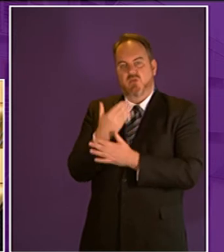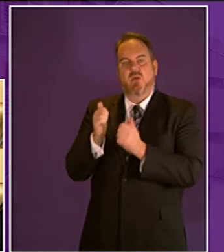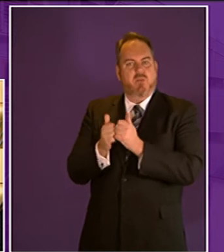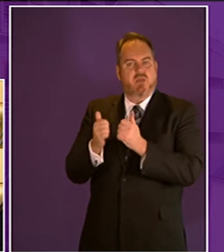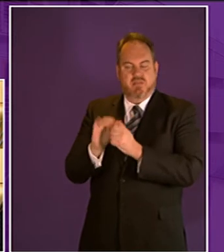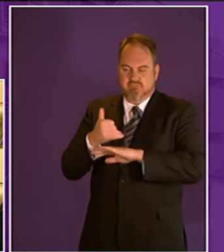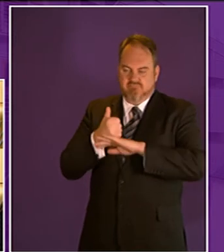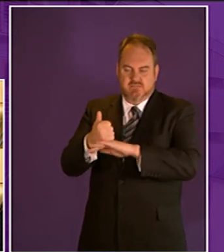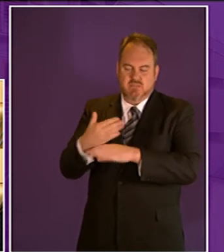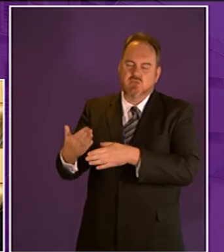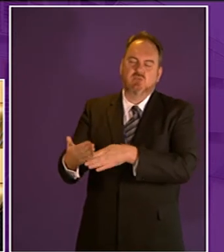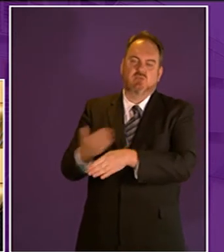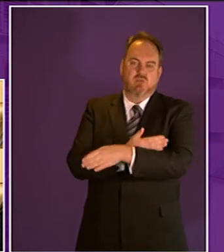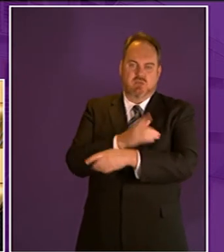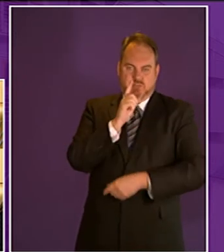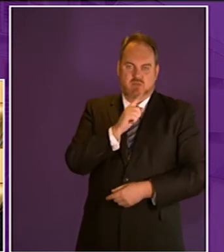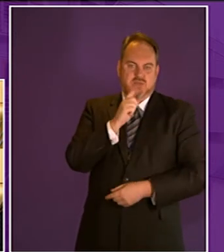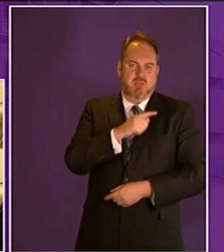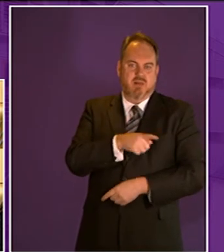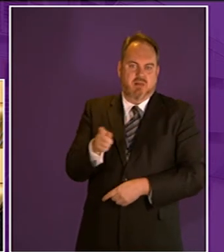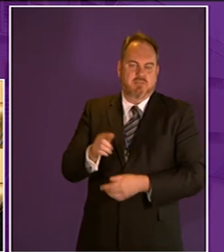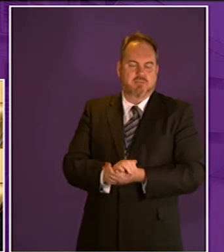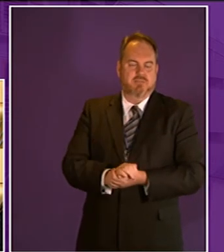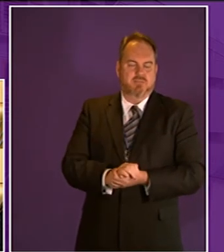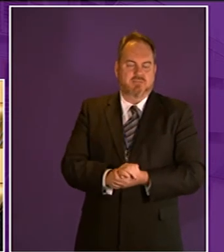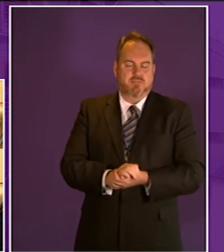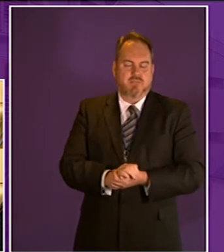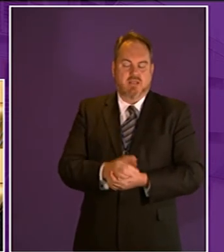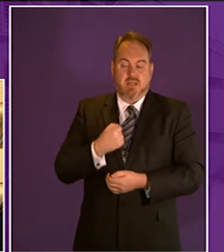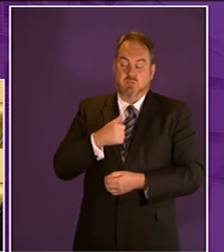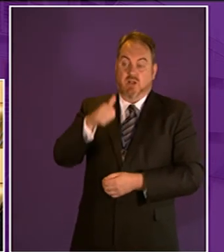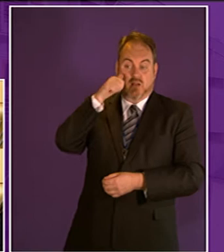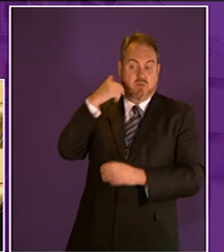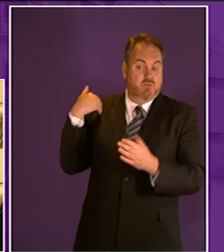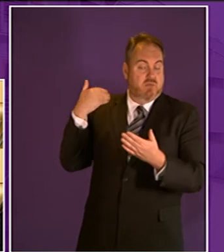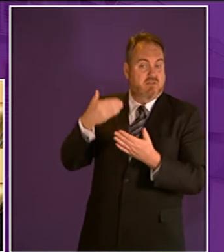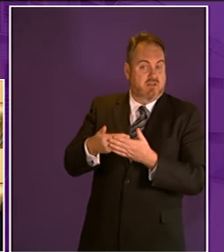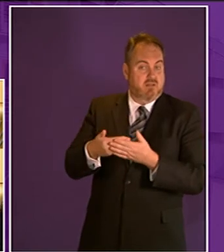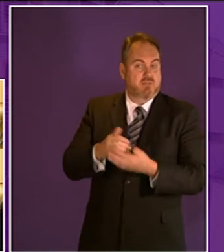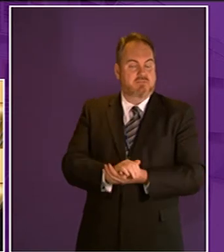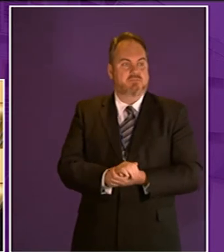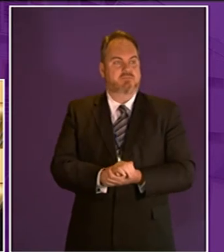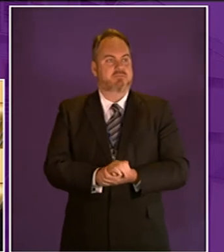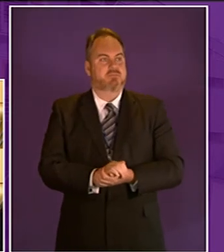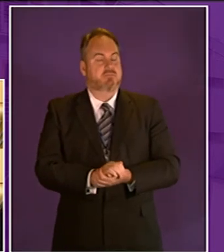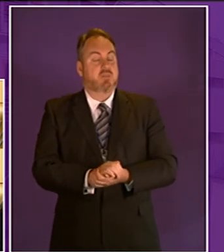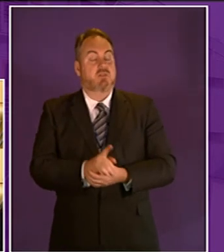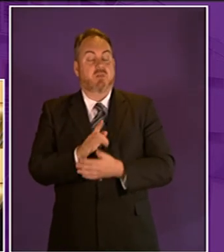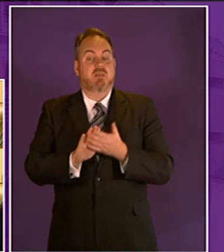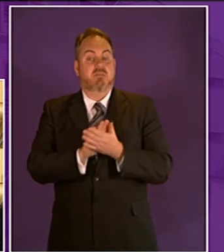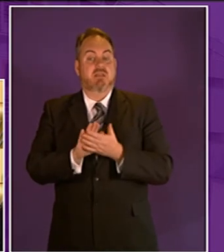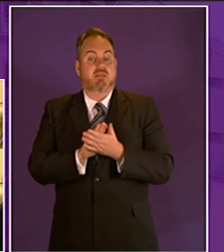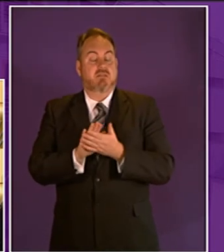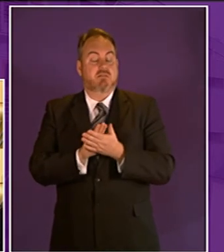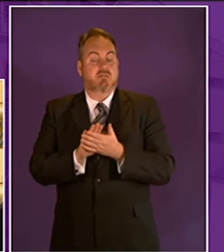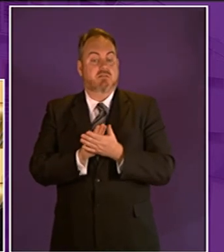certainly make sure in terms of communication with those patients that that is happening. That is my understanding of the situation. So, you know,